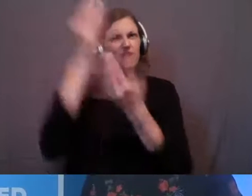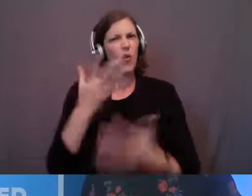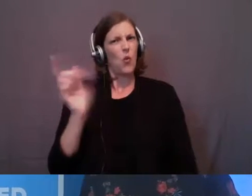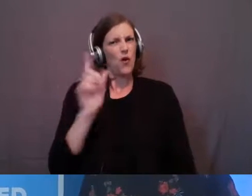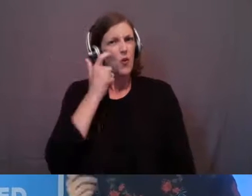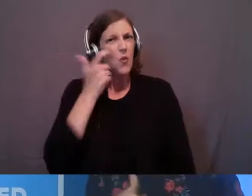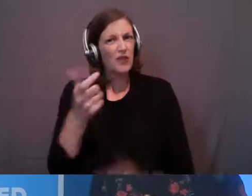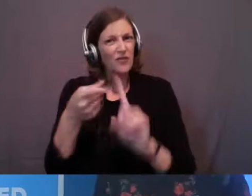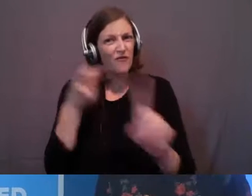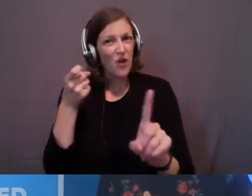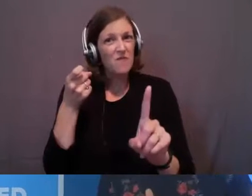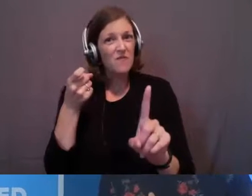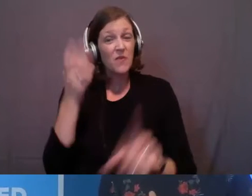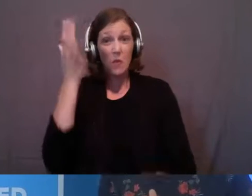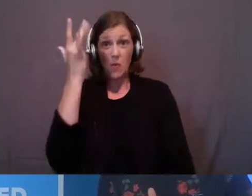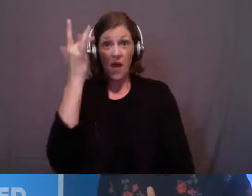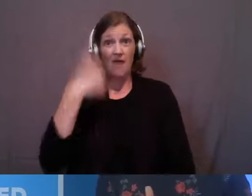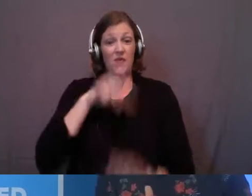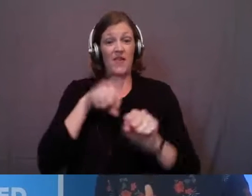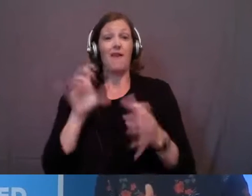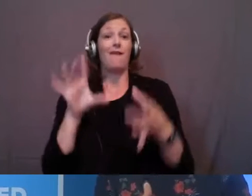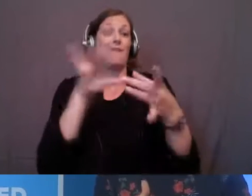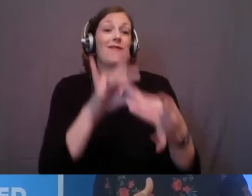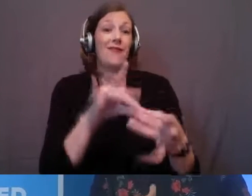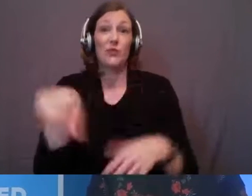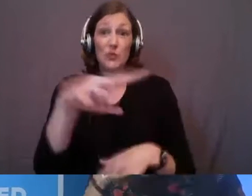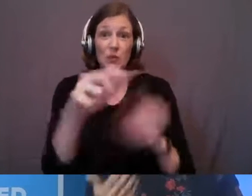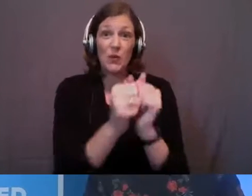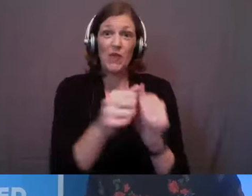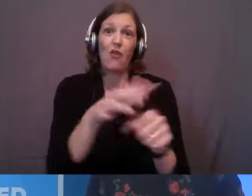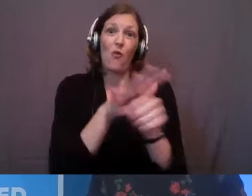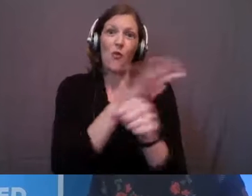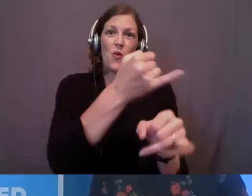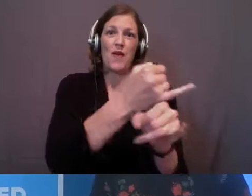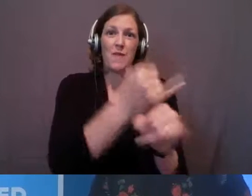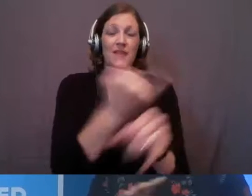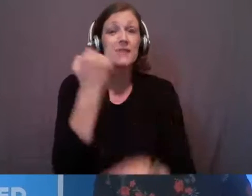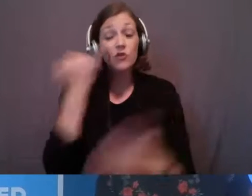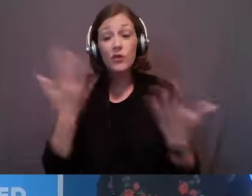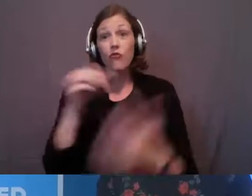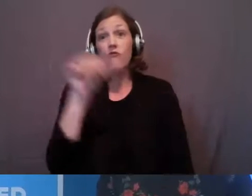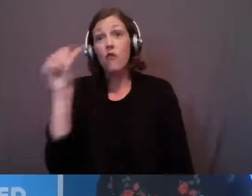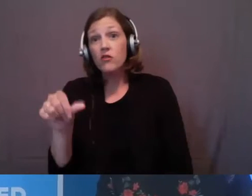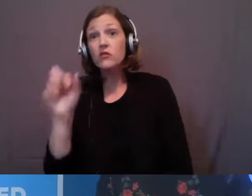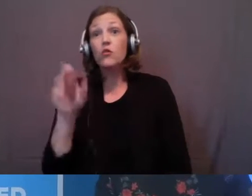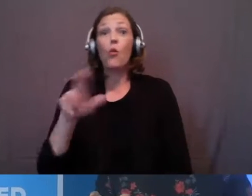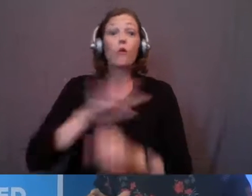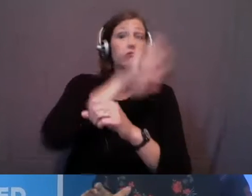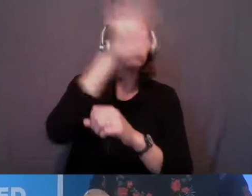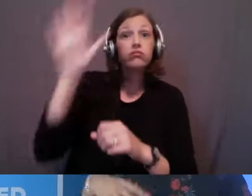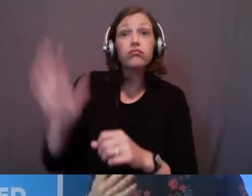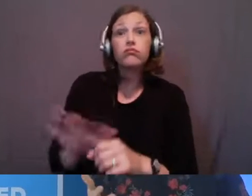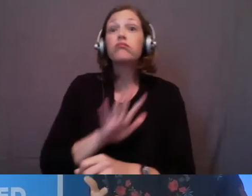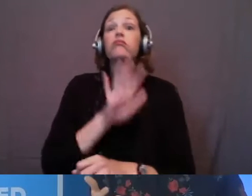that we can connect you with one of our local campuses. If you're in the Austin area or the surrounding areas, you can